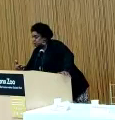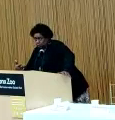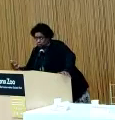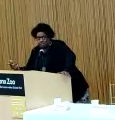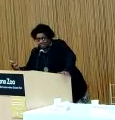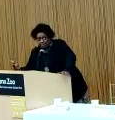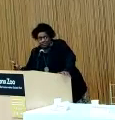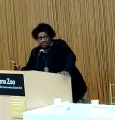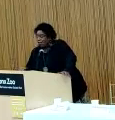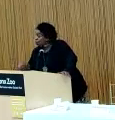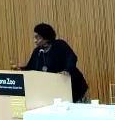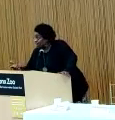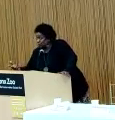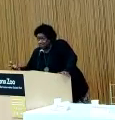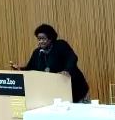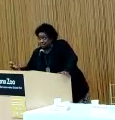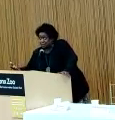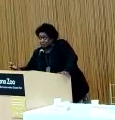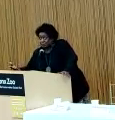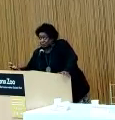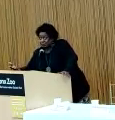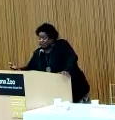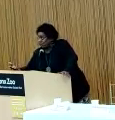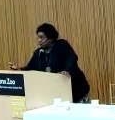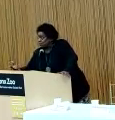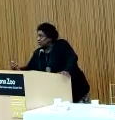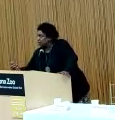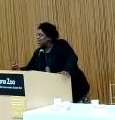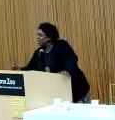excuse me real estate